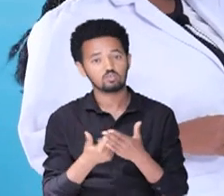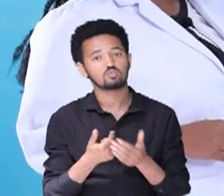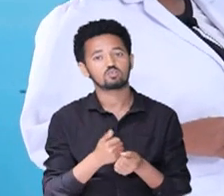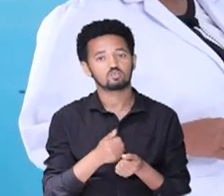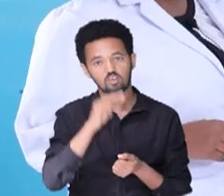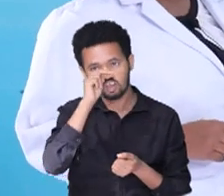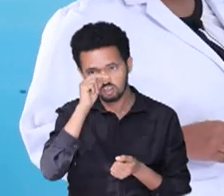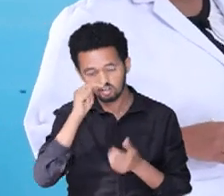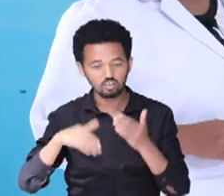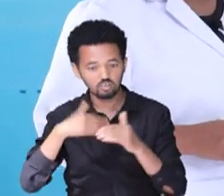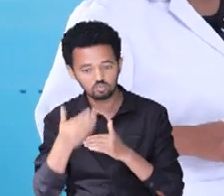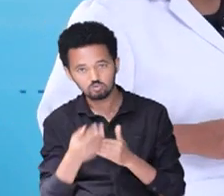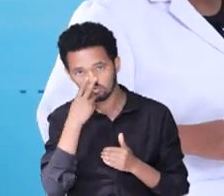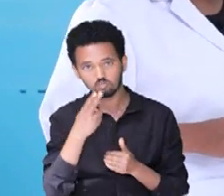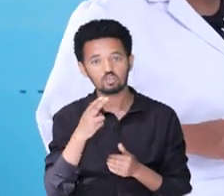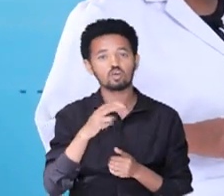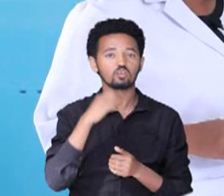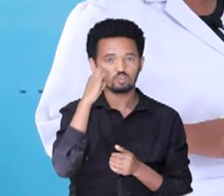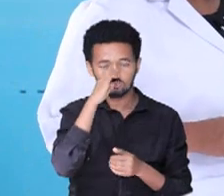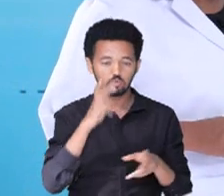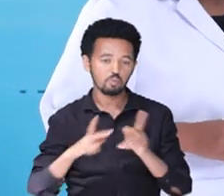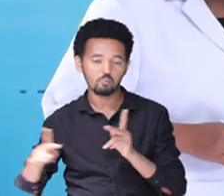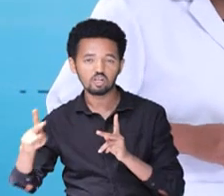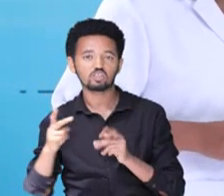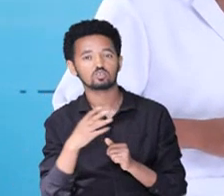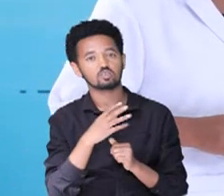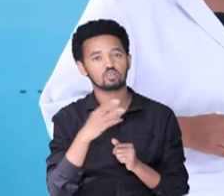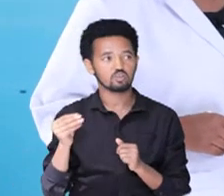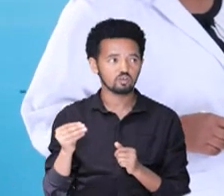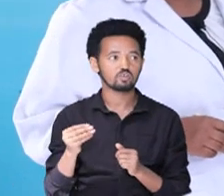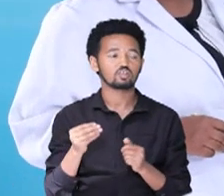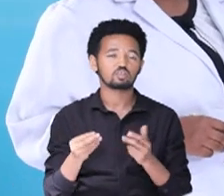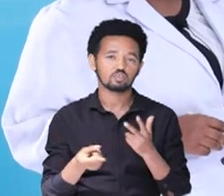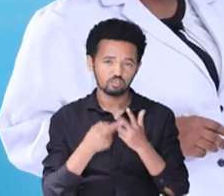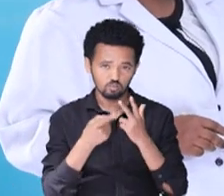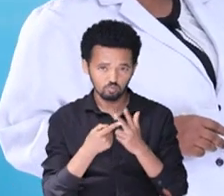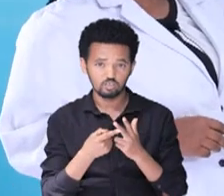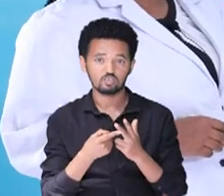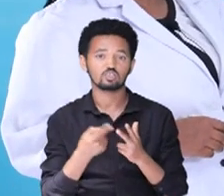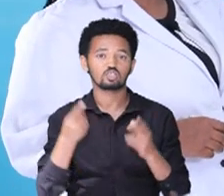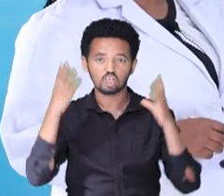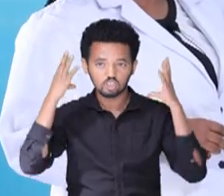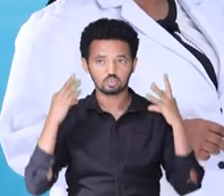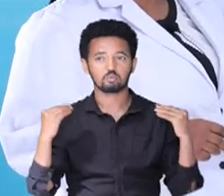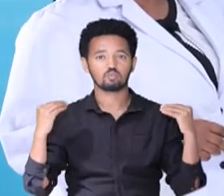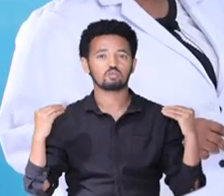Nigeria. Next to Nigeria, Ethiopia is the most populous, and the third one is Egypt.